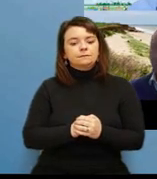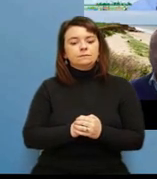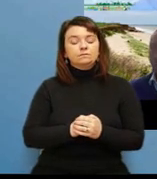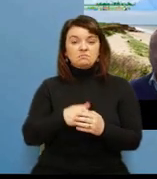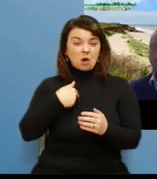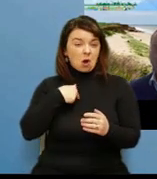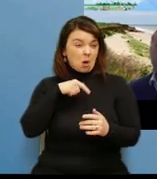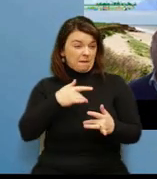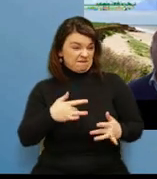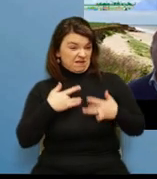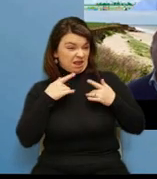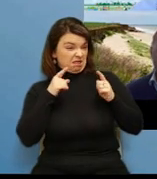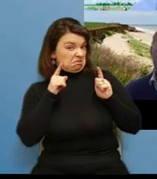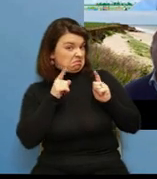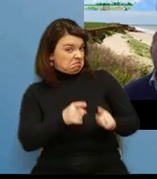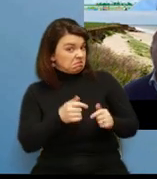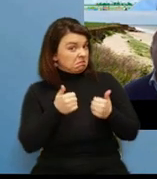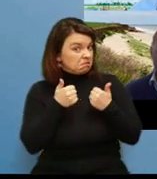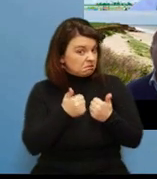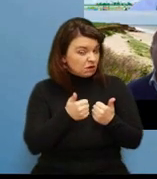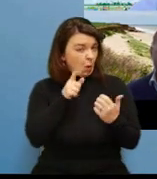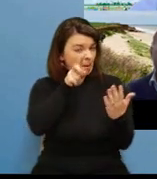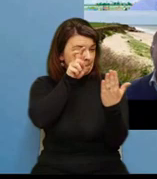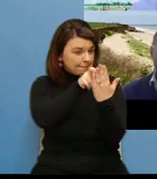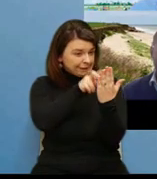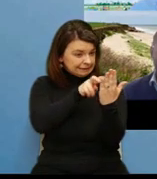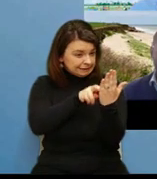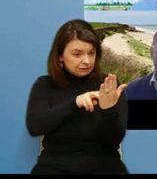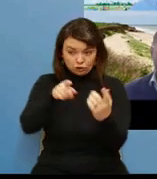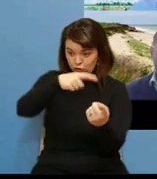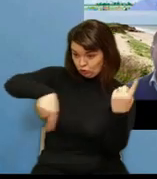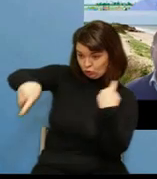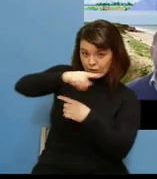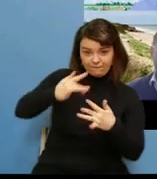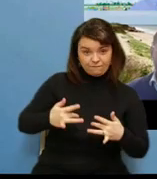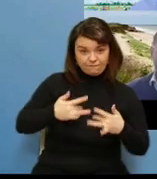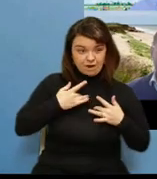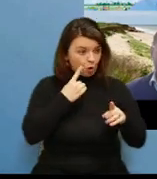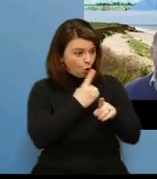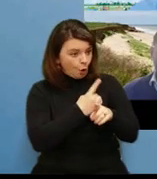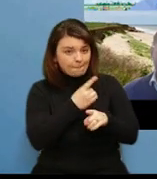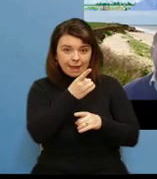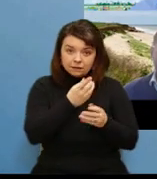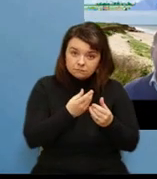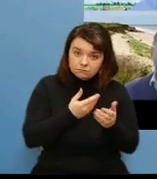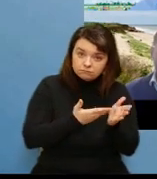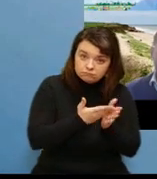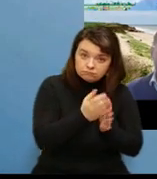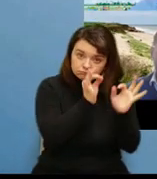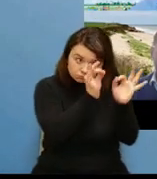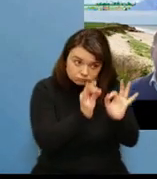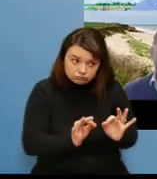its entirety. So on the minutes, are there any comments as to accuracy of the